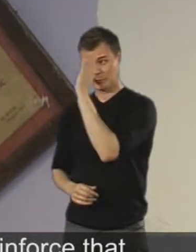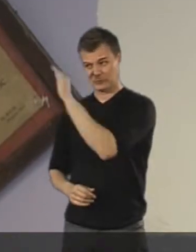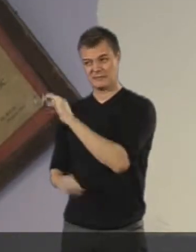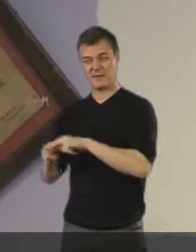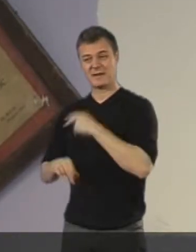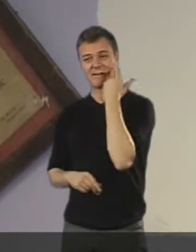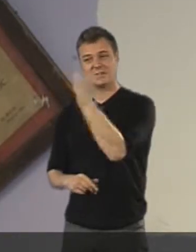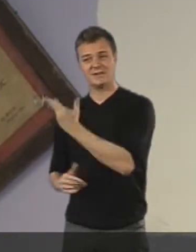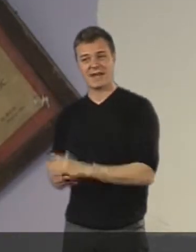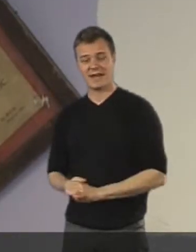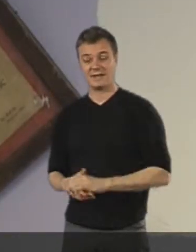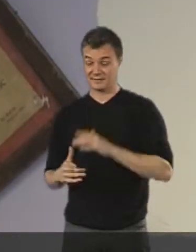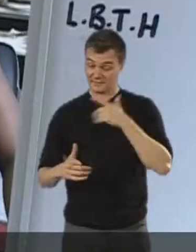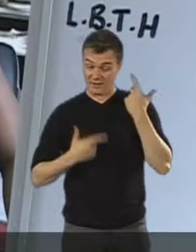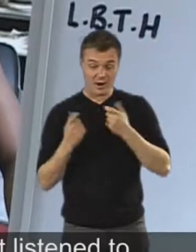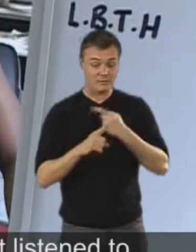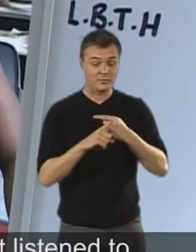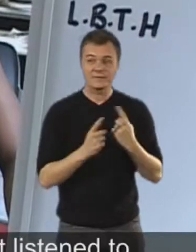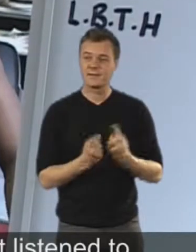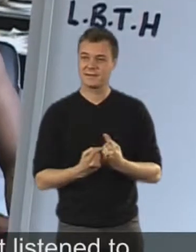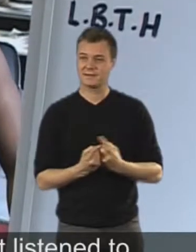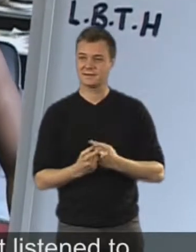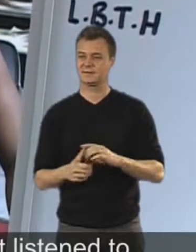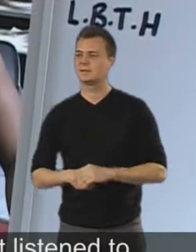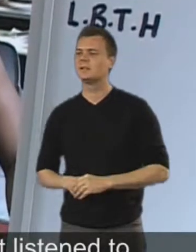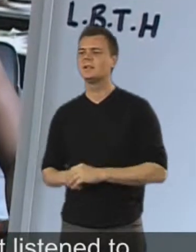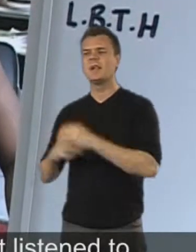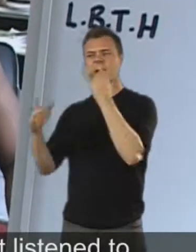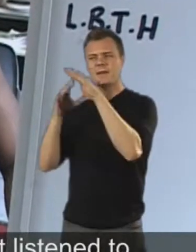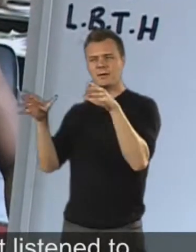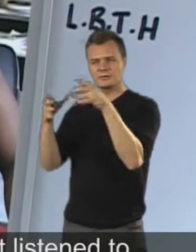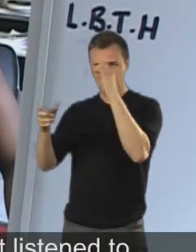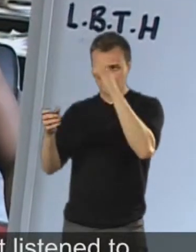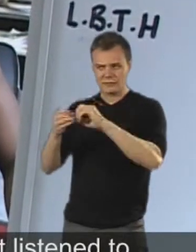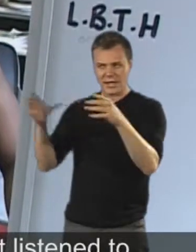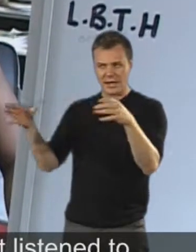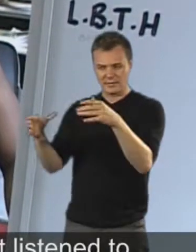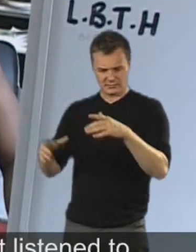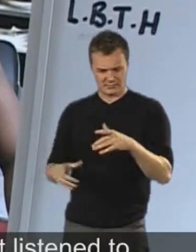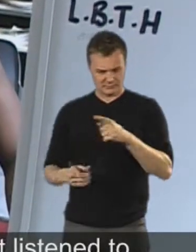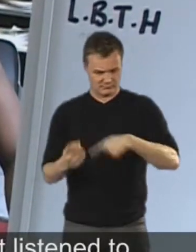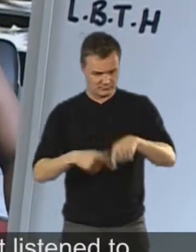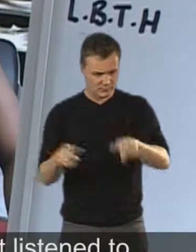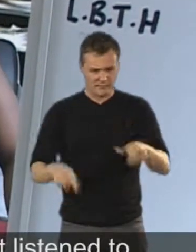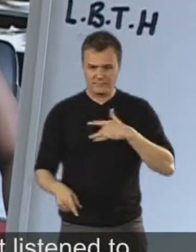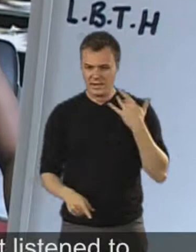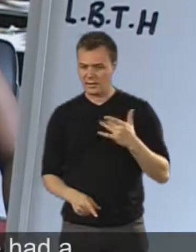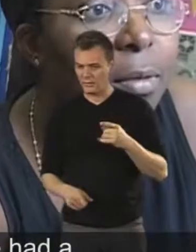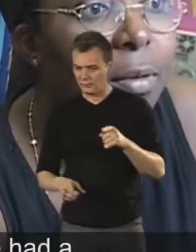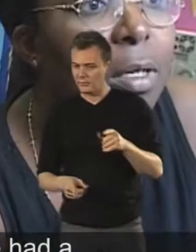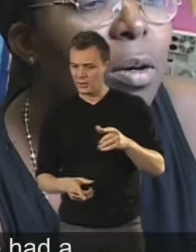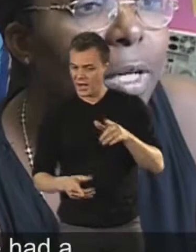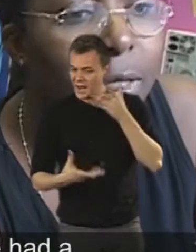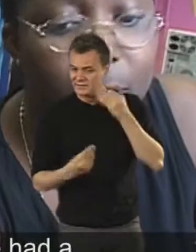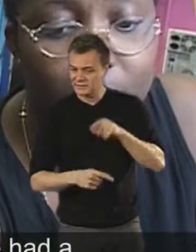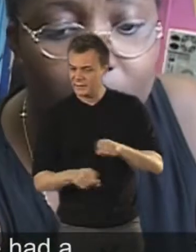day out, but look for something positive. Creating an ethos where pupils felt listened to and valued was important for positive change. And we